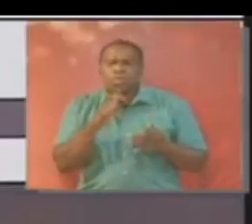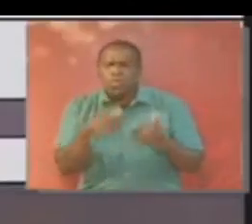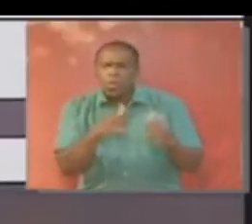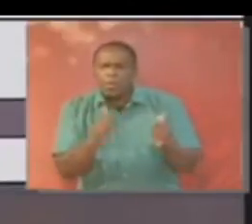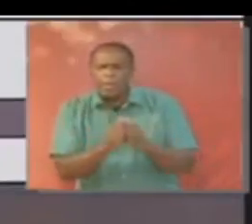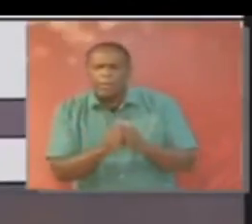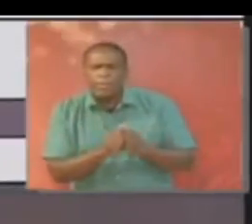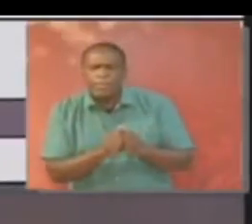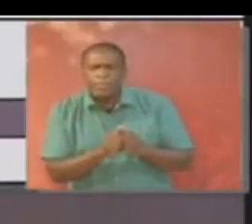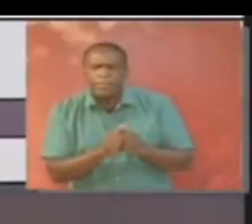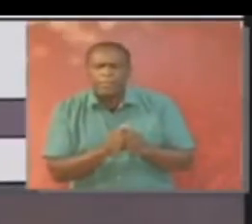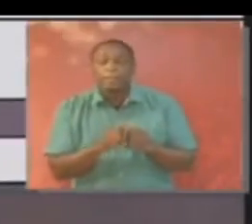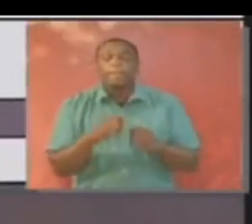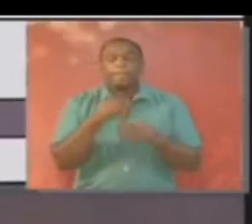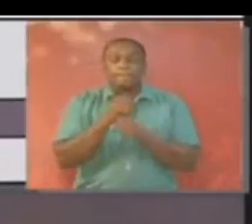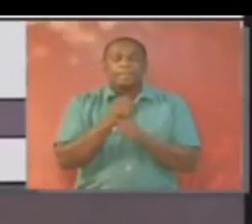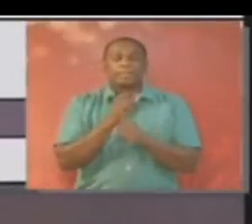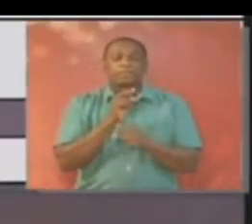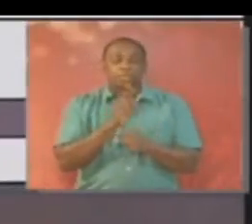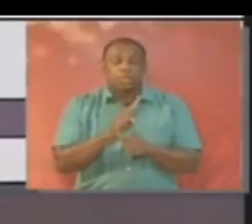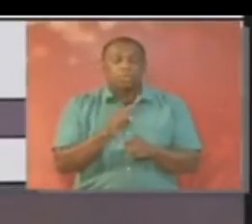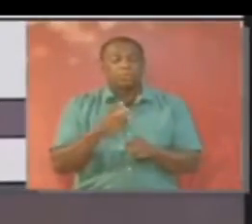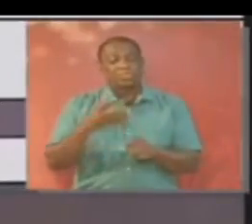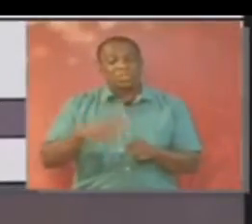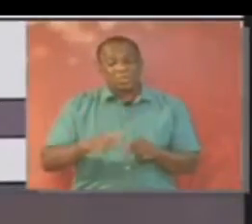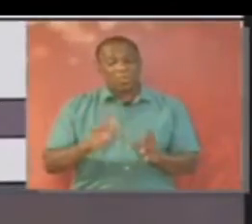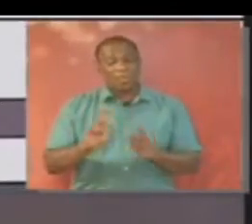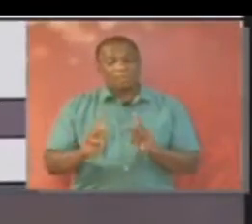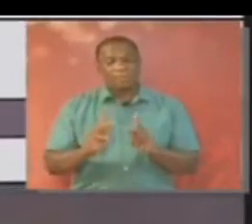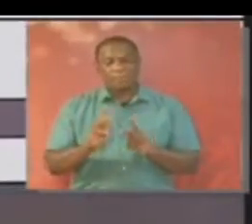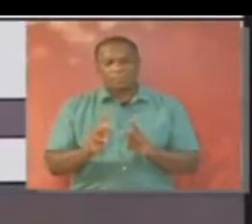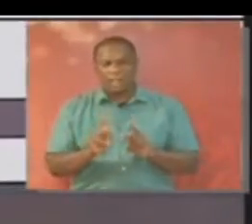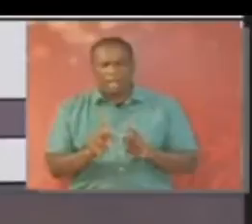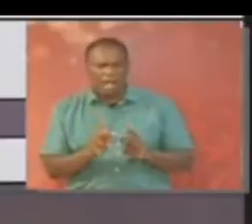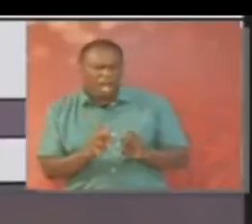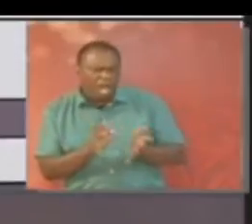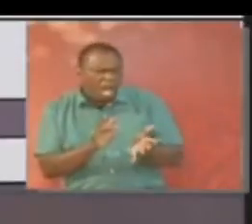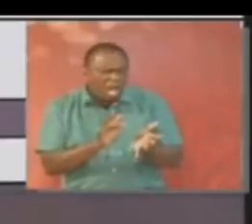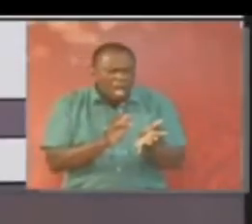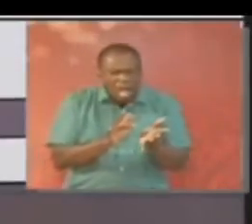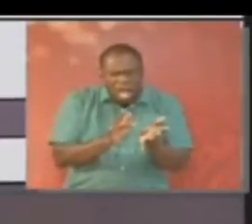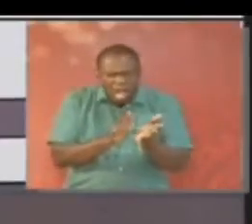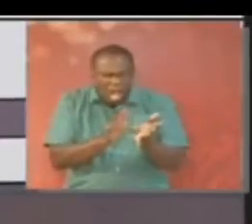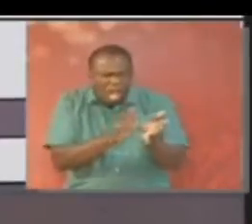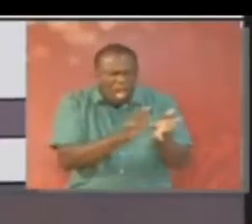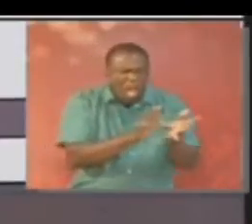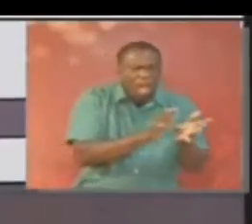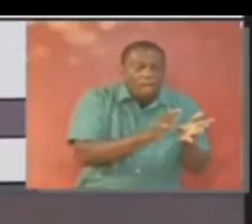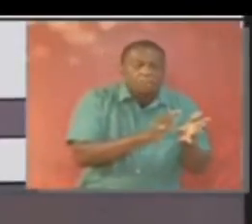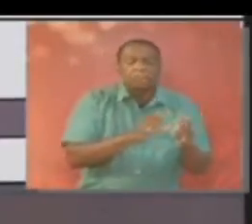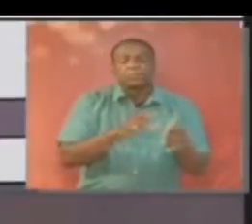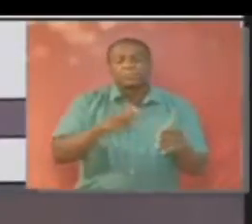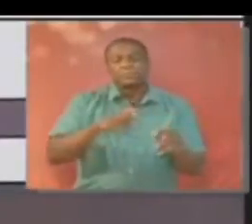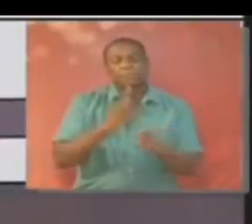that we have no unwanted attention paid to our young loved ones via online games or online interactions. Medium